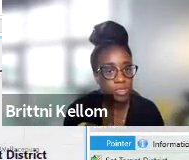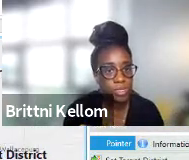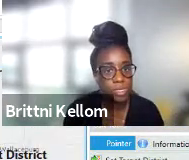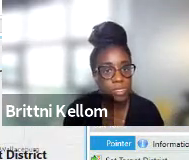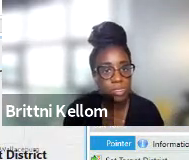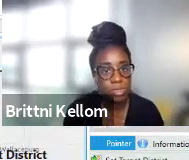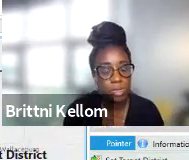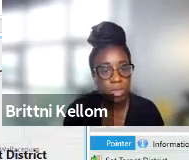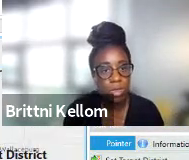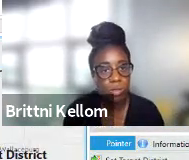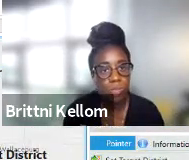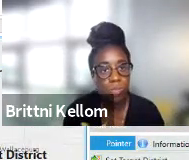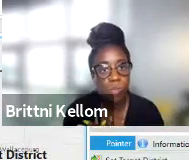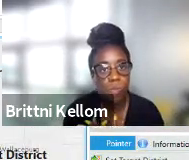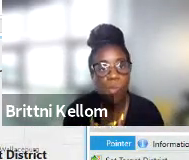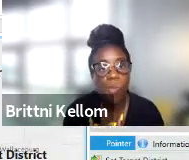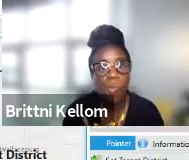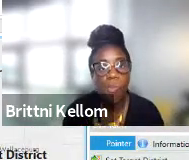that district